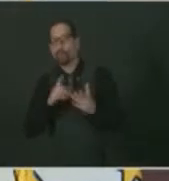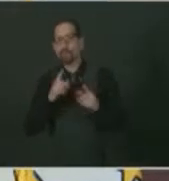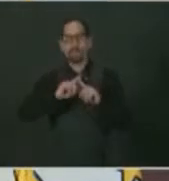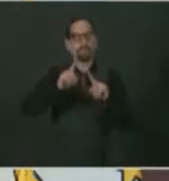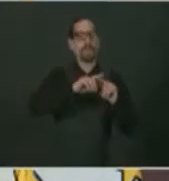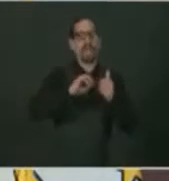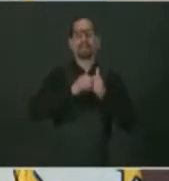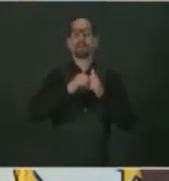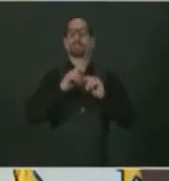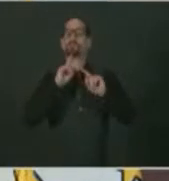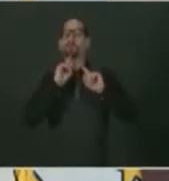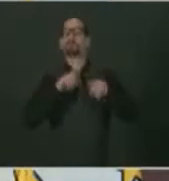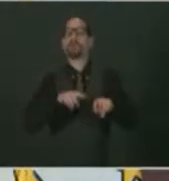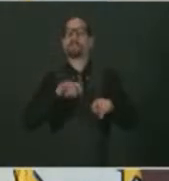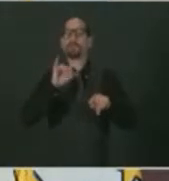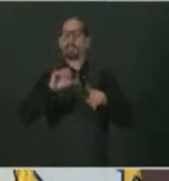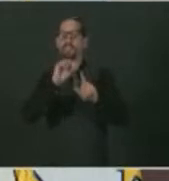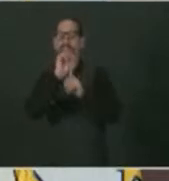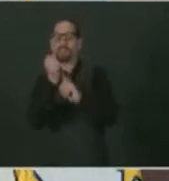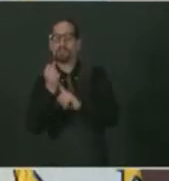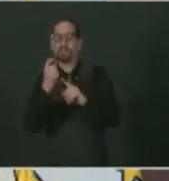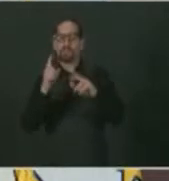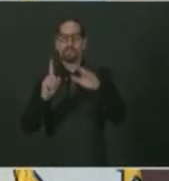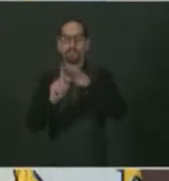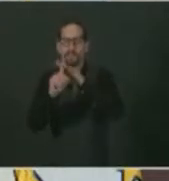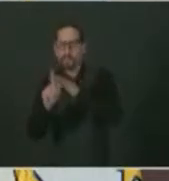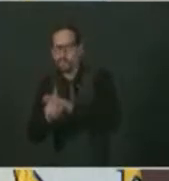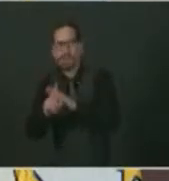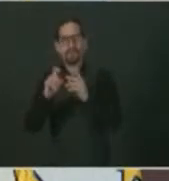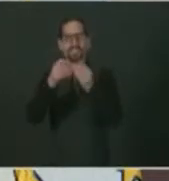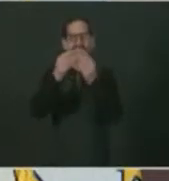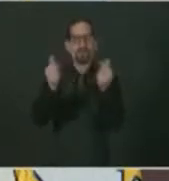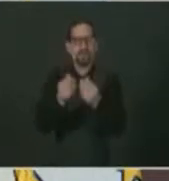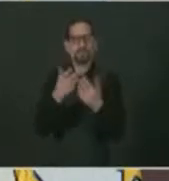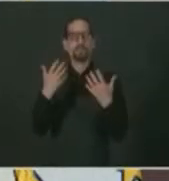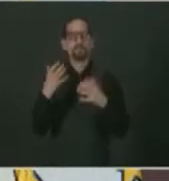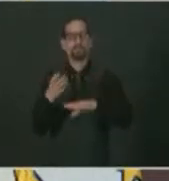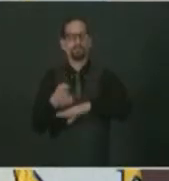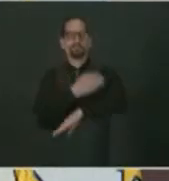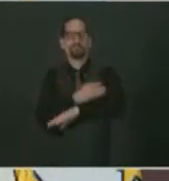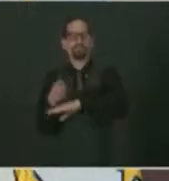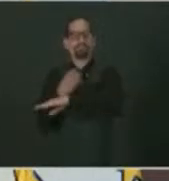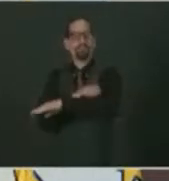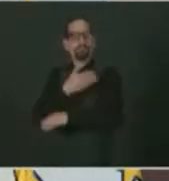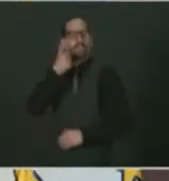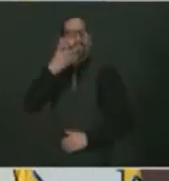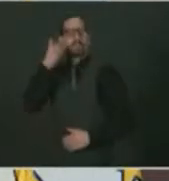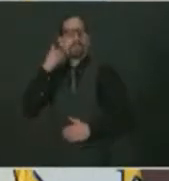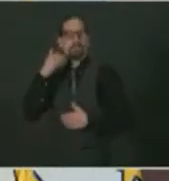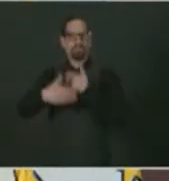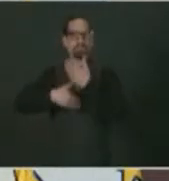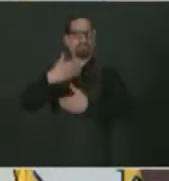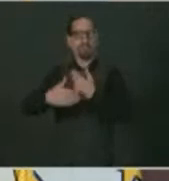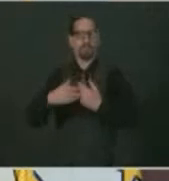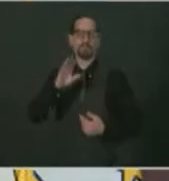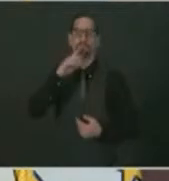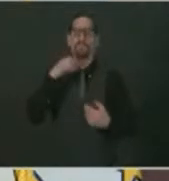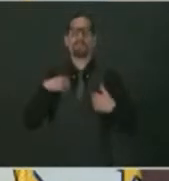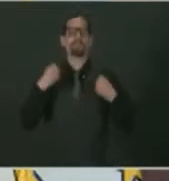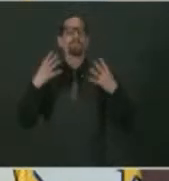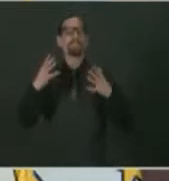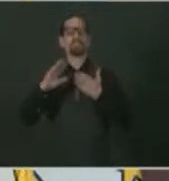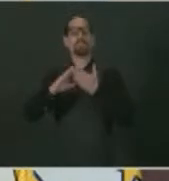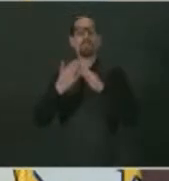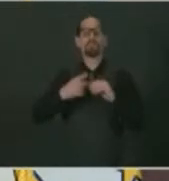better. We've done a lot of great work with a lot of very dedicated community partners thus far, and